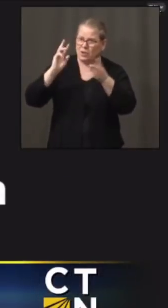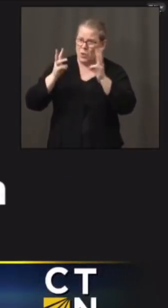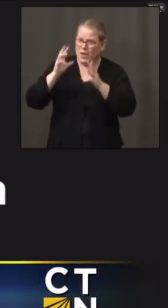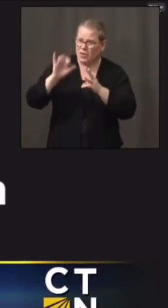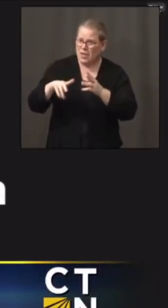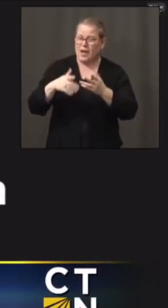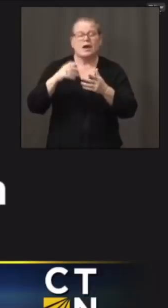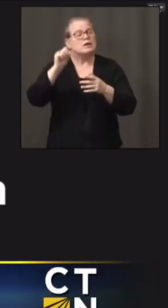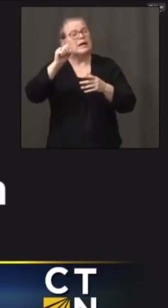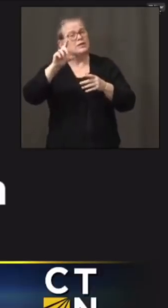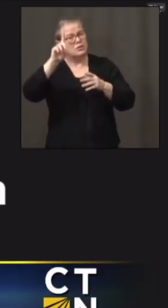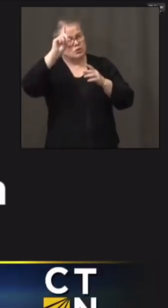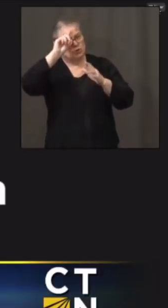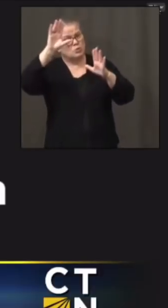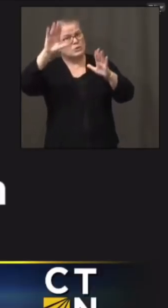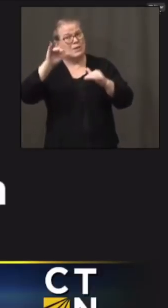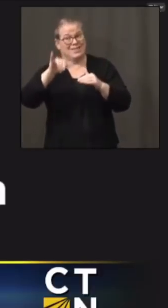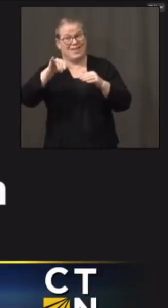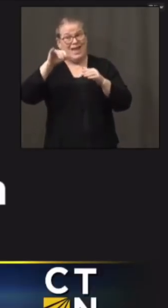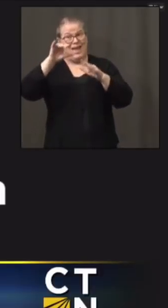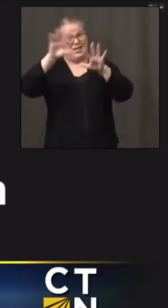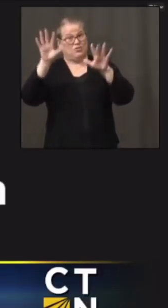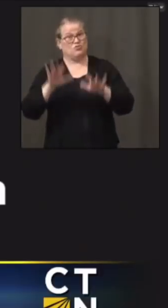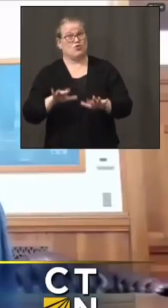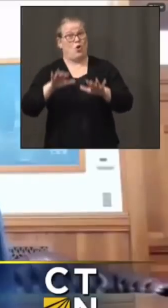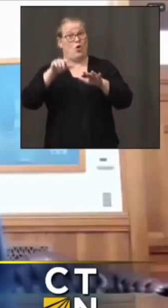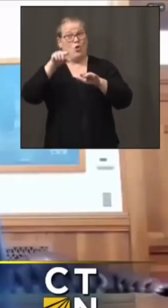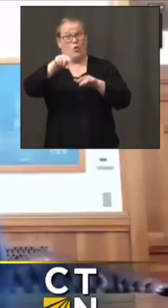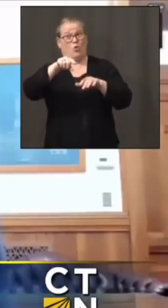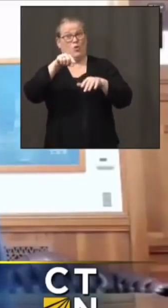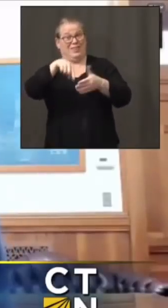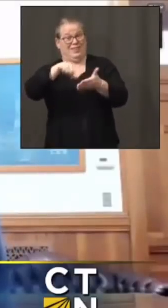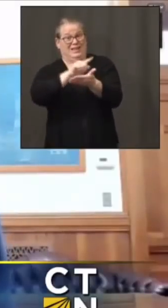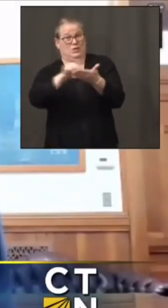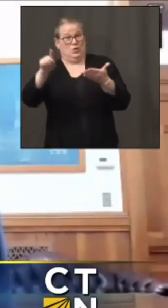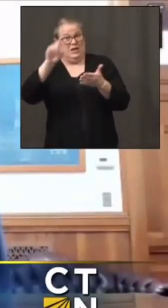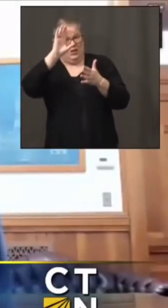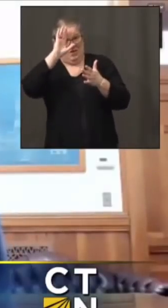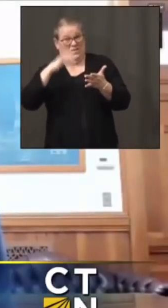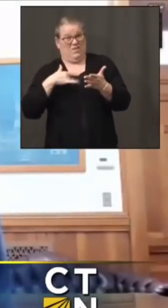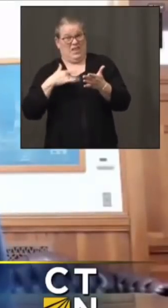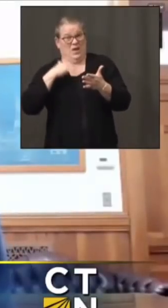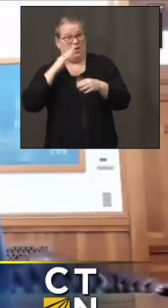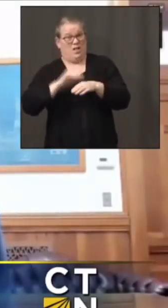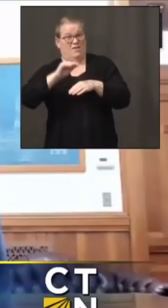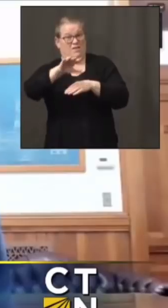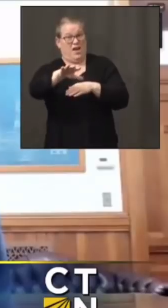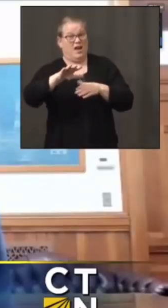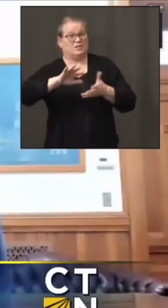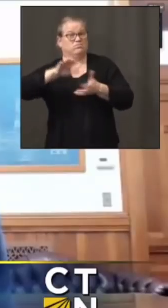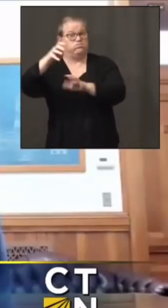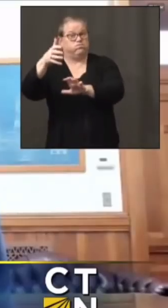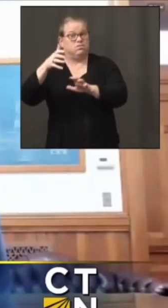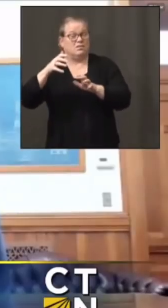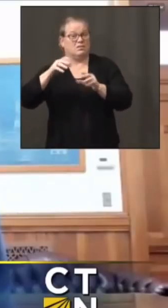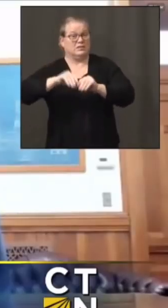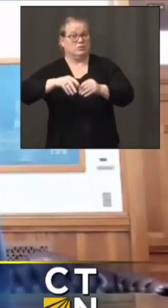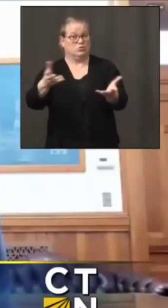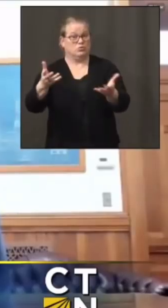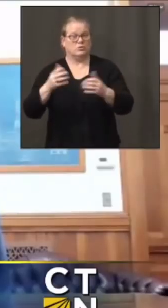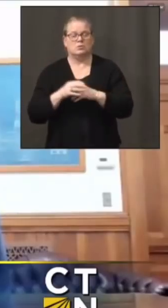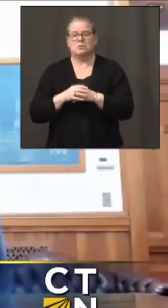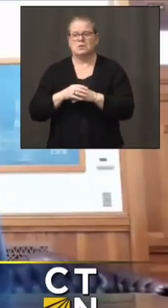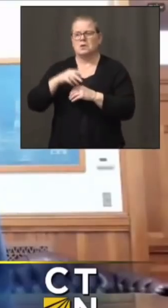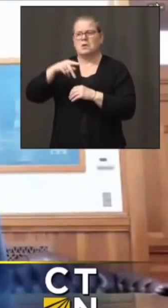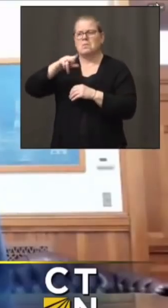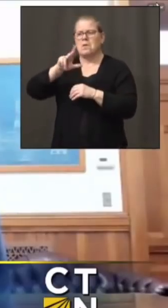distribution when it comes in, that storm? No, I don't think we expect that the current storm this week or winter weather